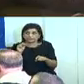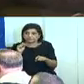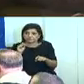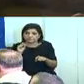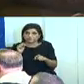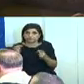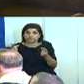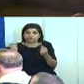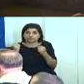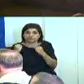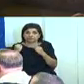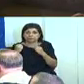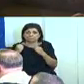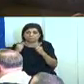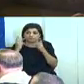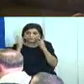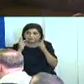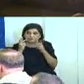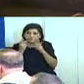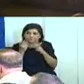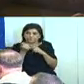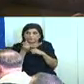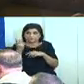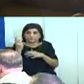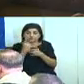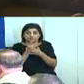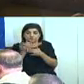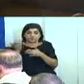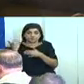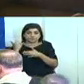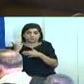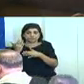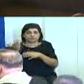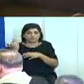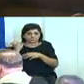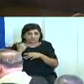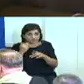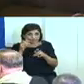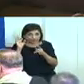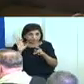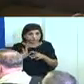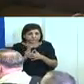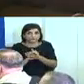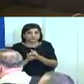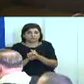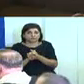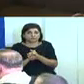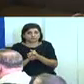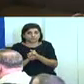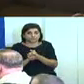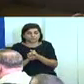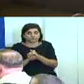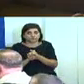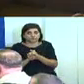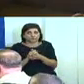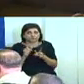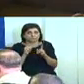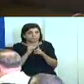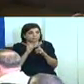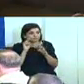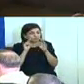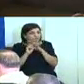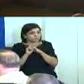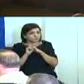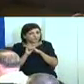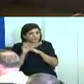you came in and visited with us a couple of weeks ago, former pastor of this church. May I tell what you told me? The word of prophecy, is